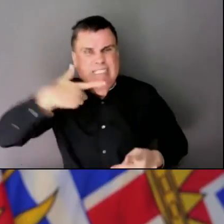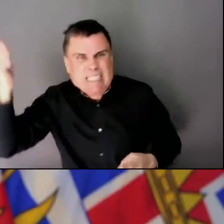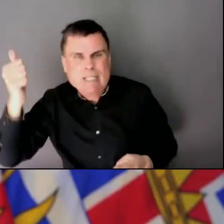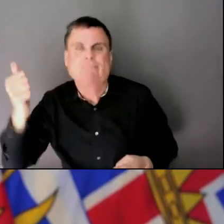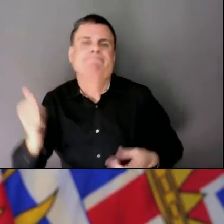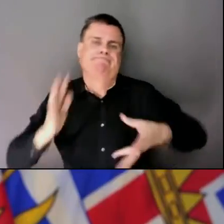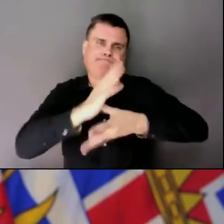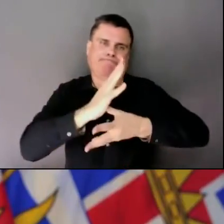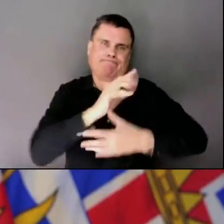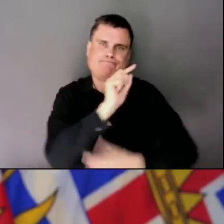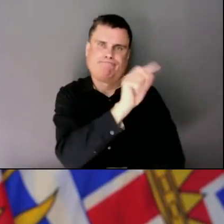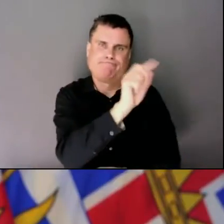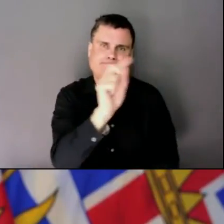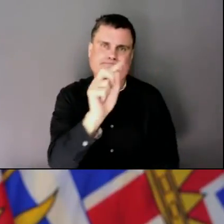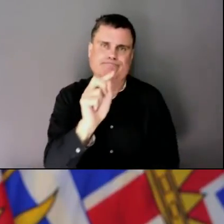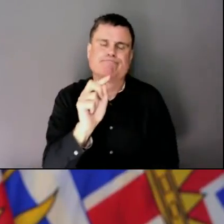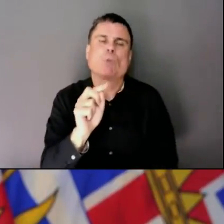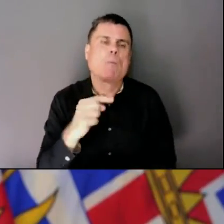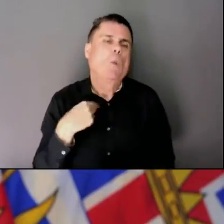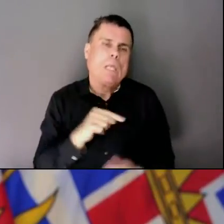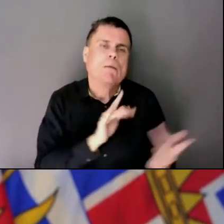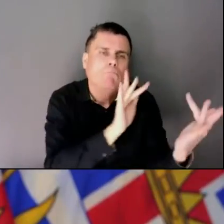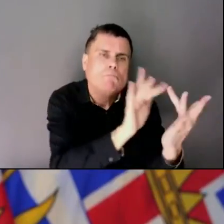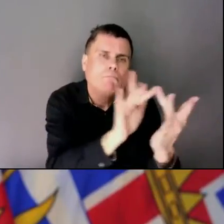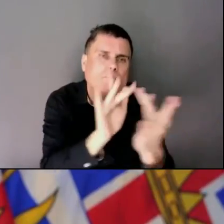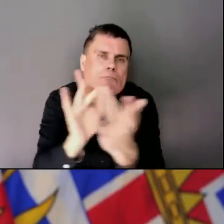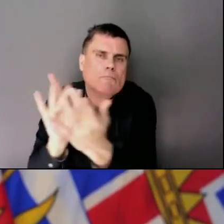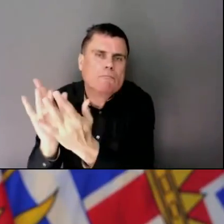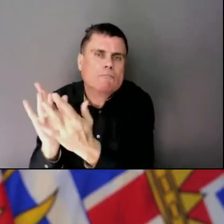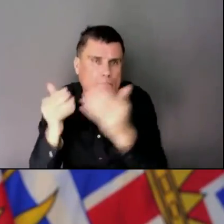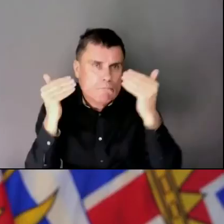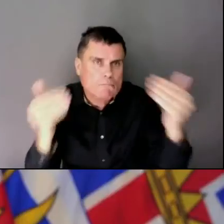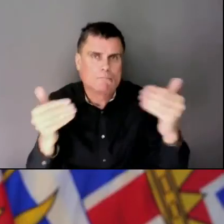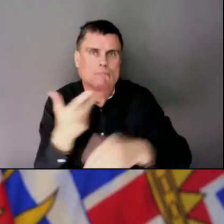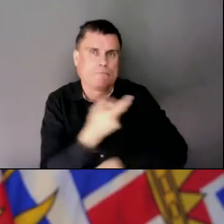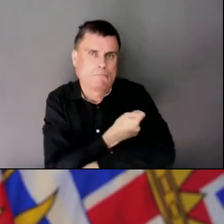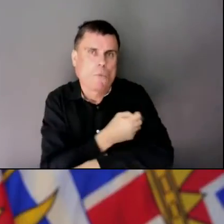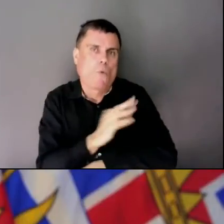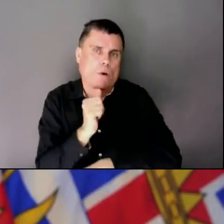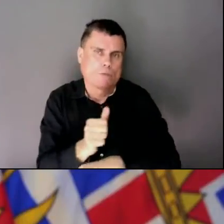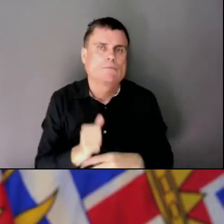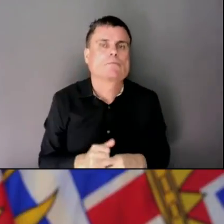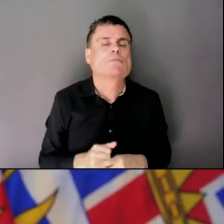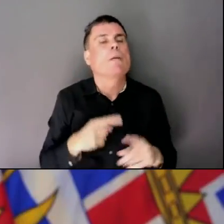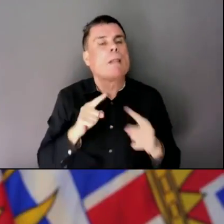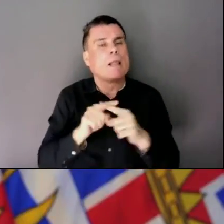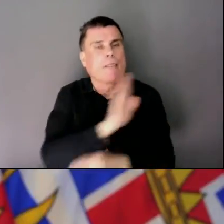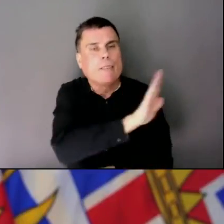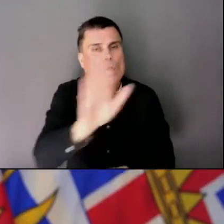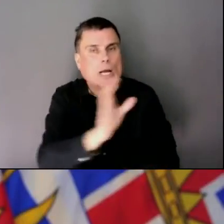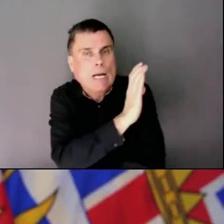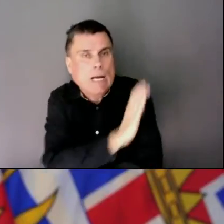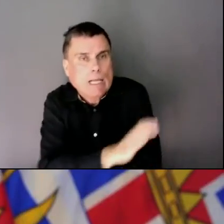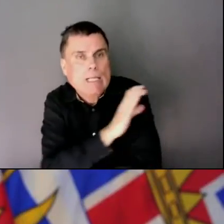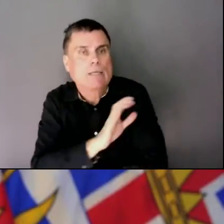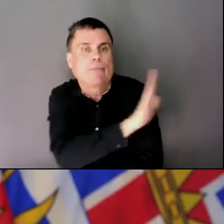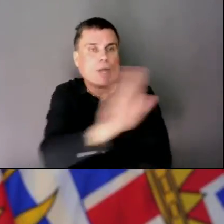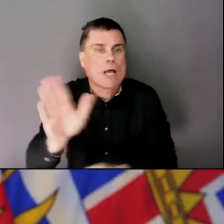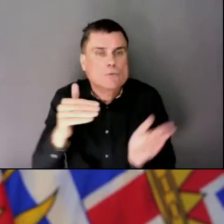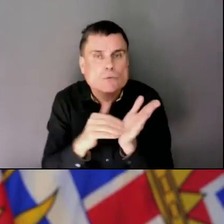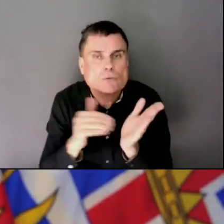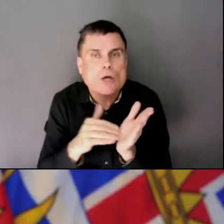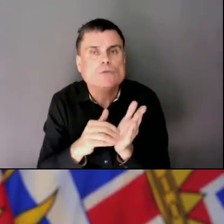to them through, as Dr. Ballem said, through their specialty clinics, through their care providers, to make sure that those